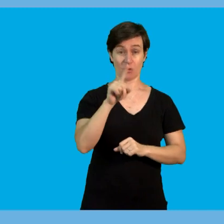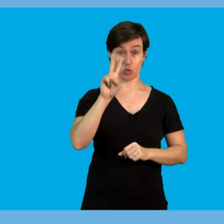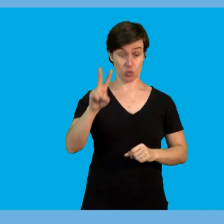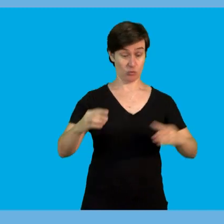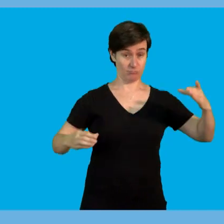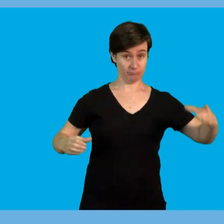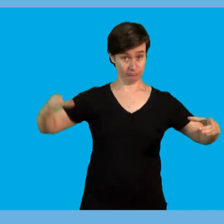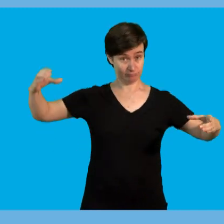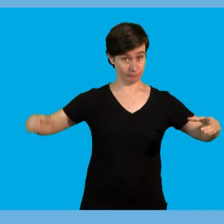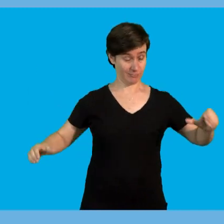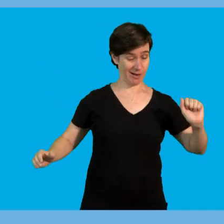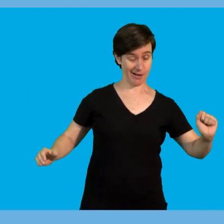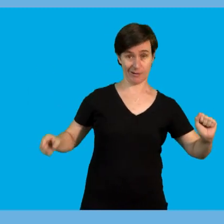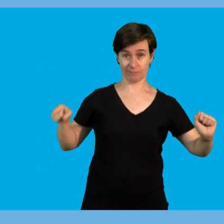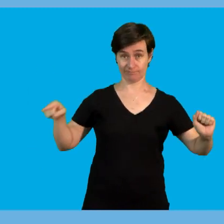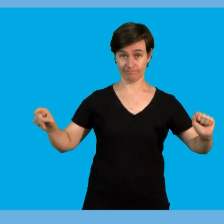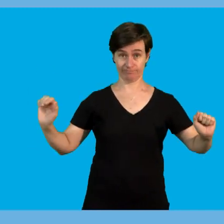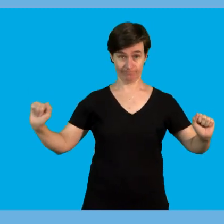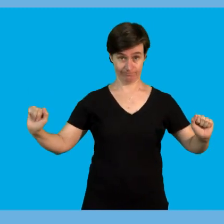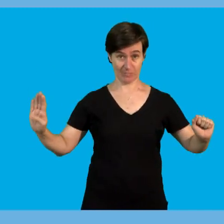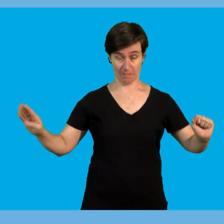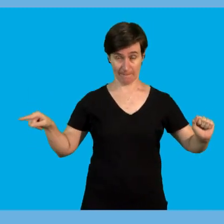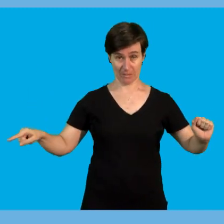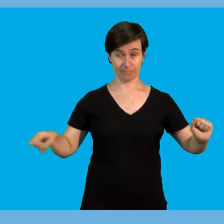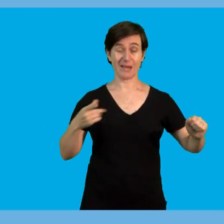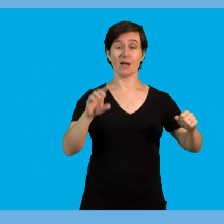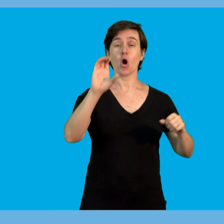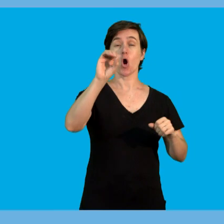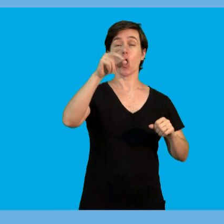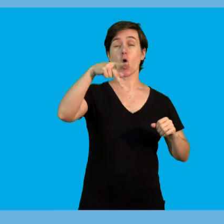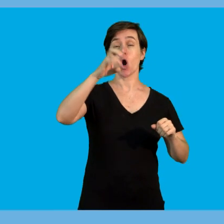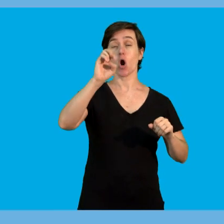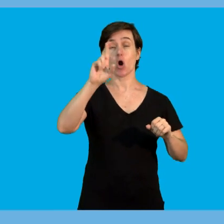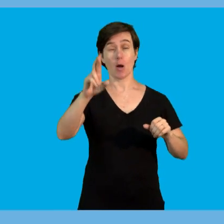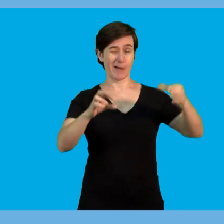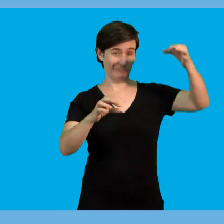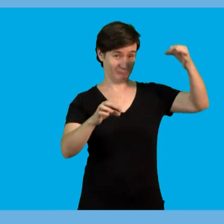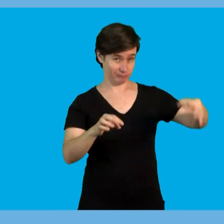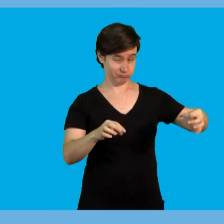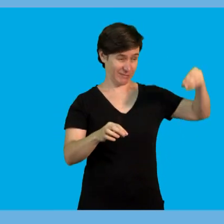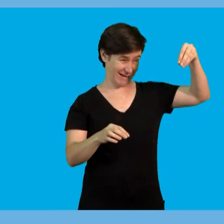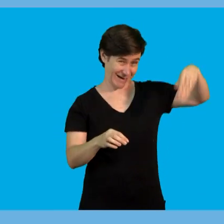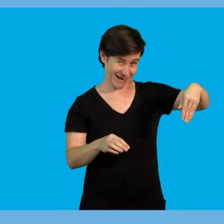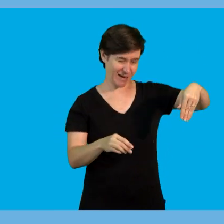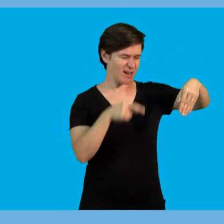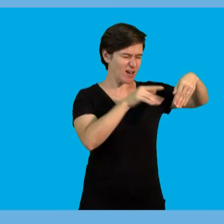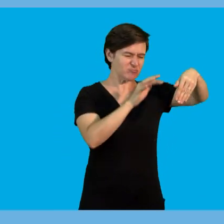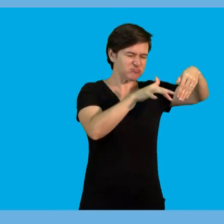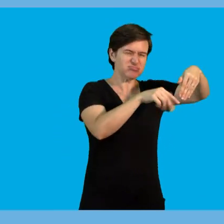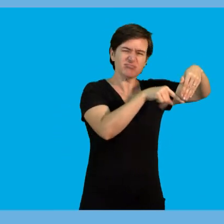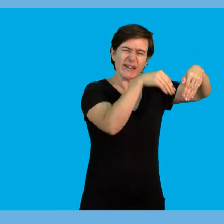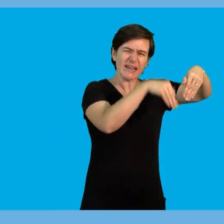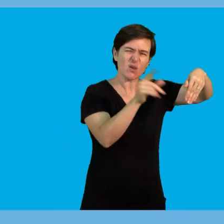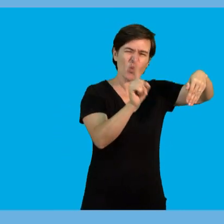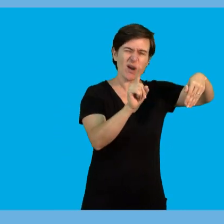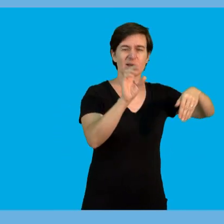beakers. On beaker A, he has a copper plate that is inside a solution, and